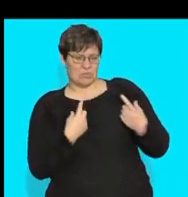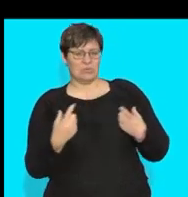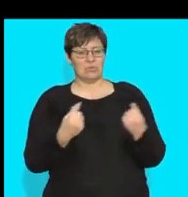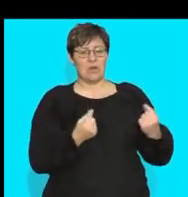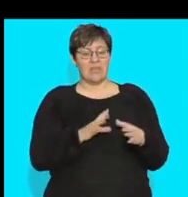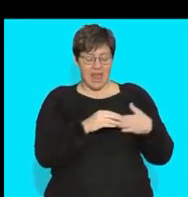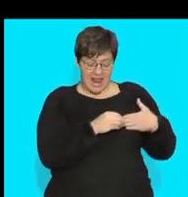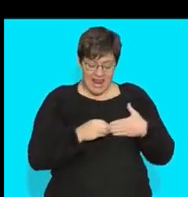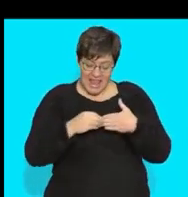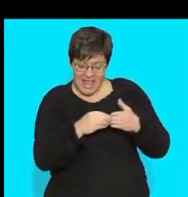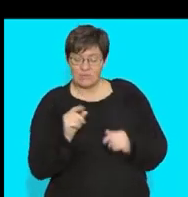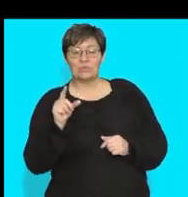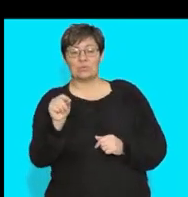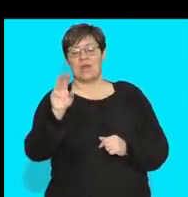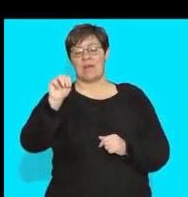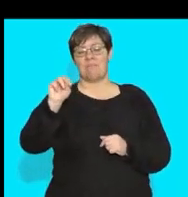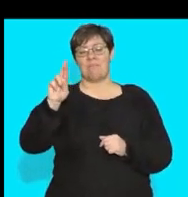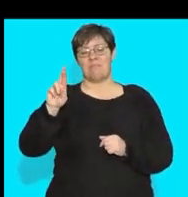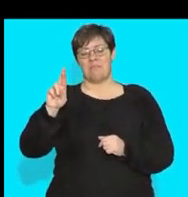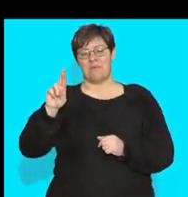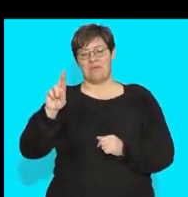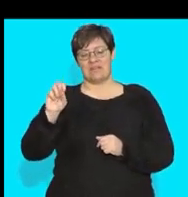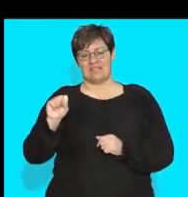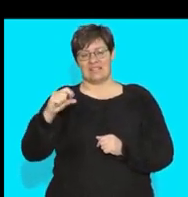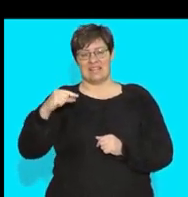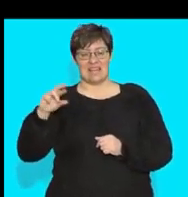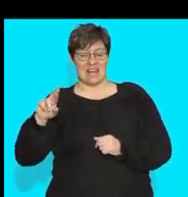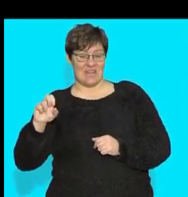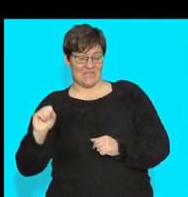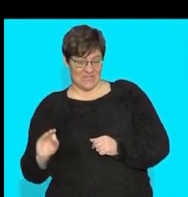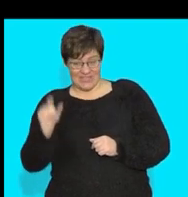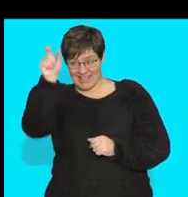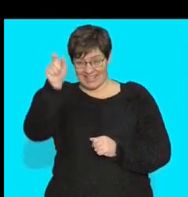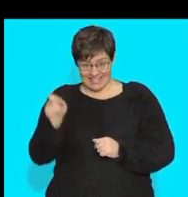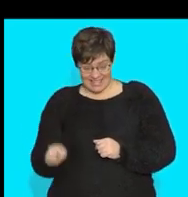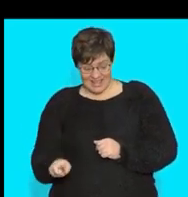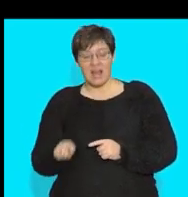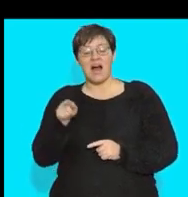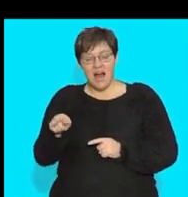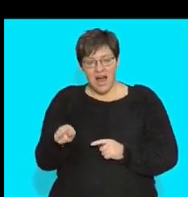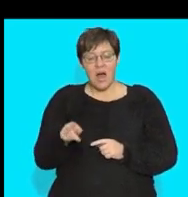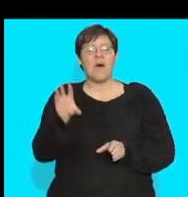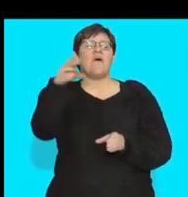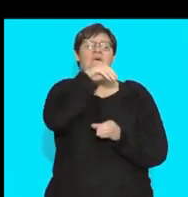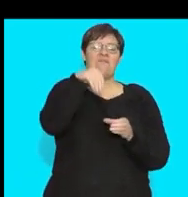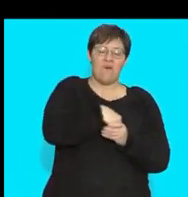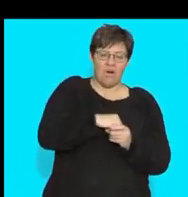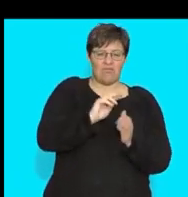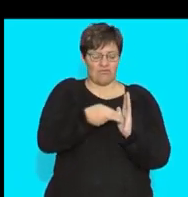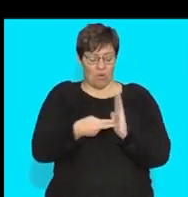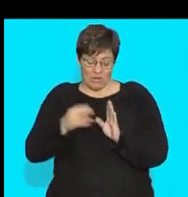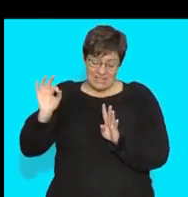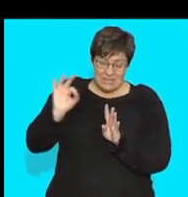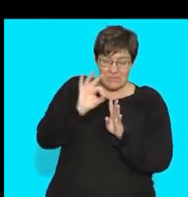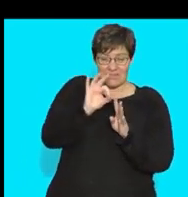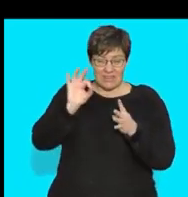that Mrs. Greef. Each and every one of these that are up over here, they play a specific role,